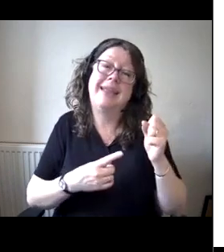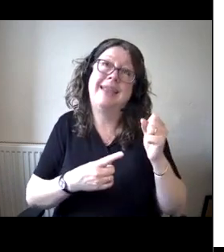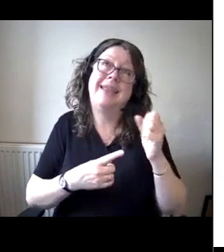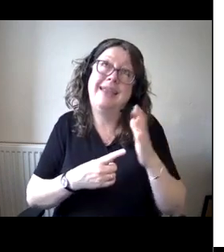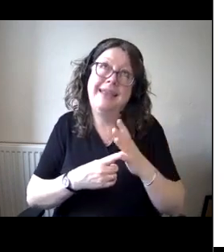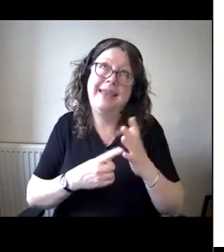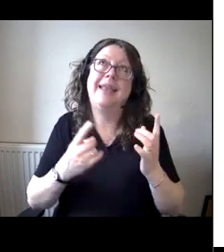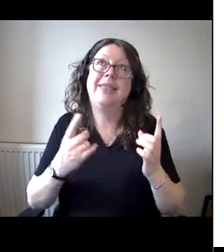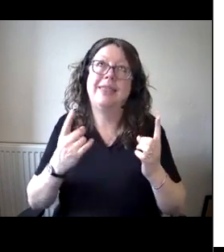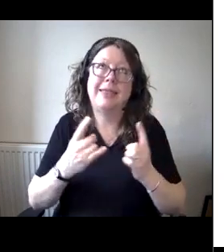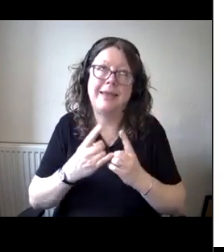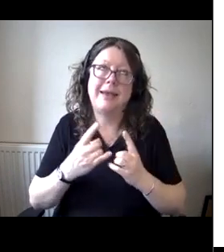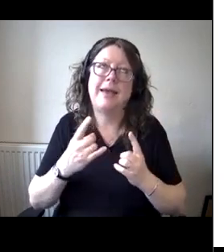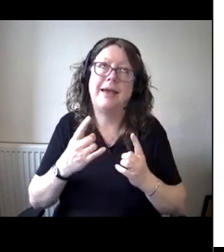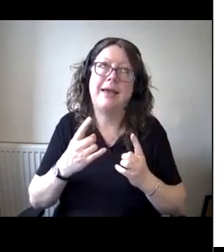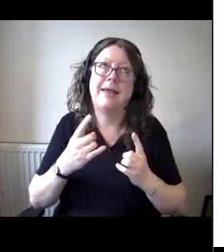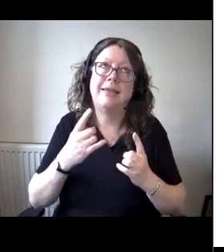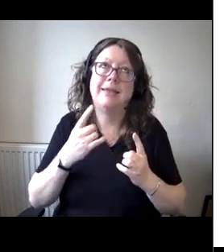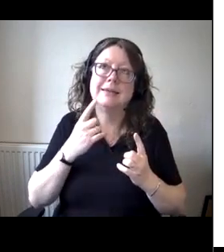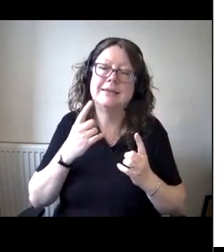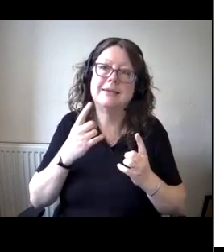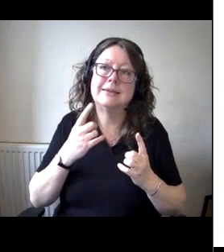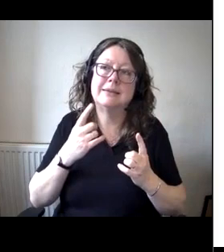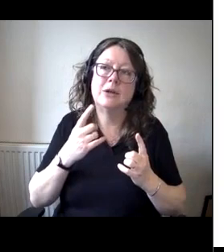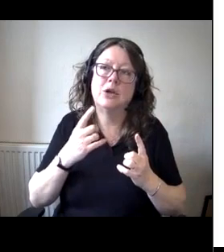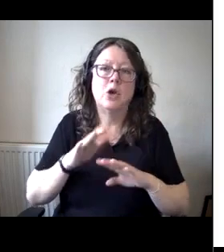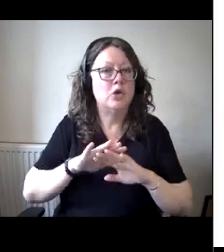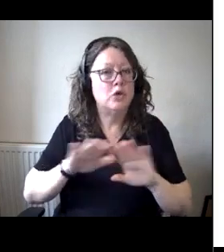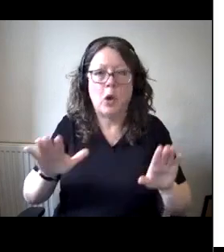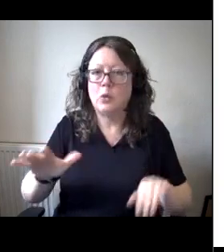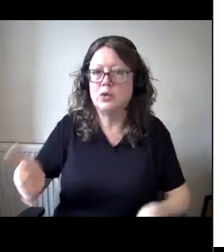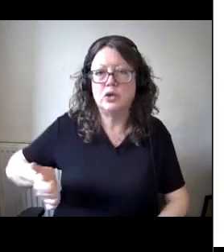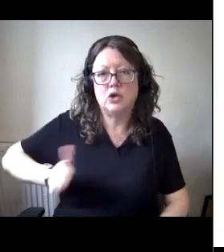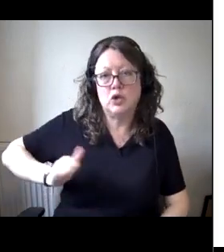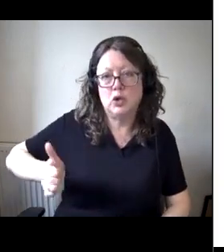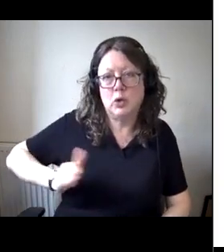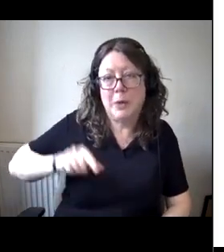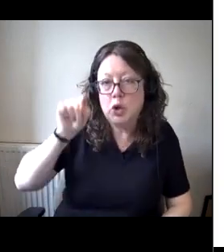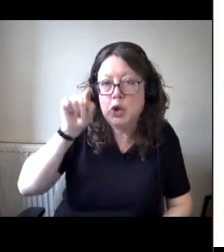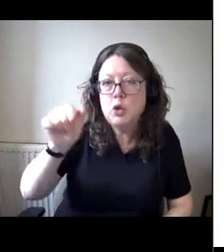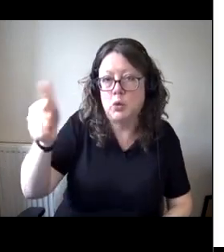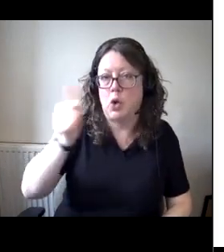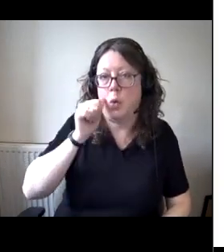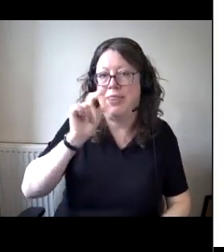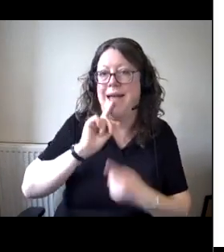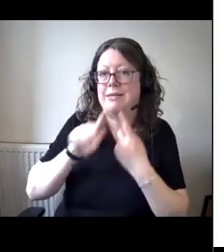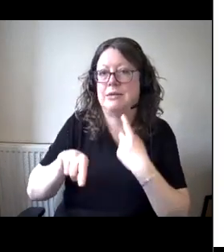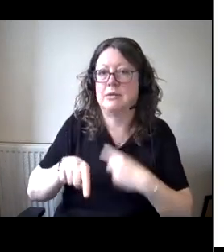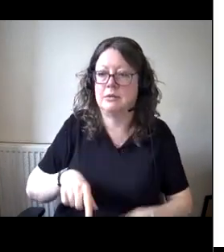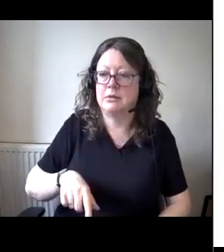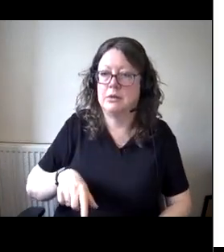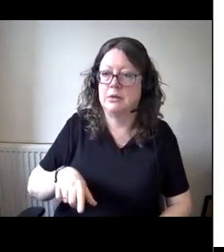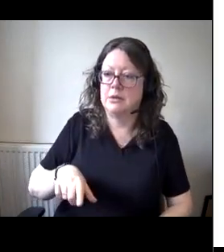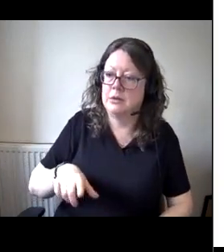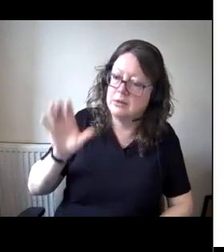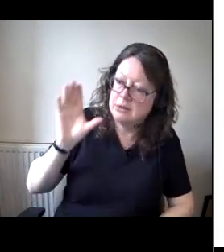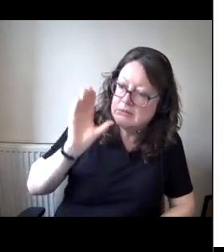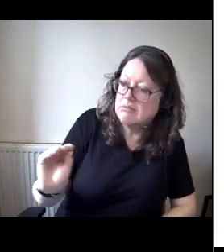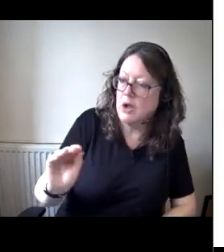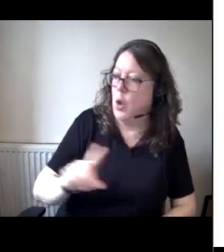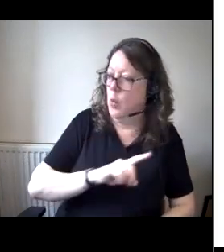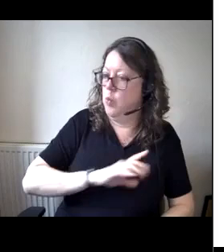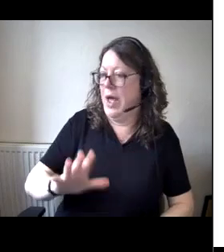feeling like you know the answers either. Like, well, why don't you get a diary? Maybe that will work. Why don't we do